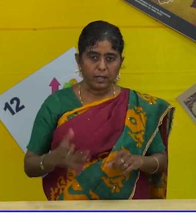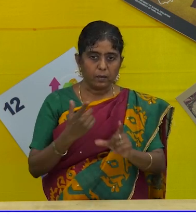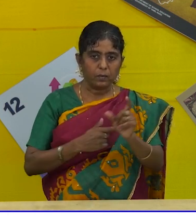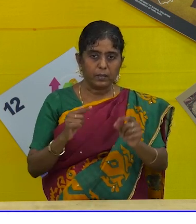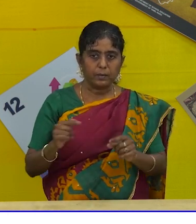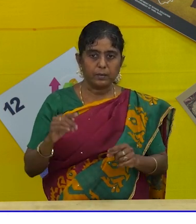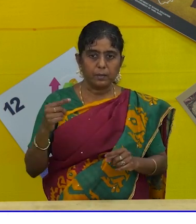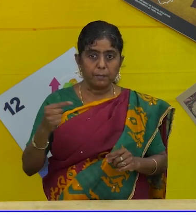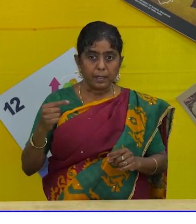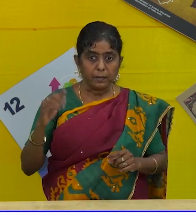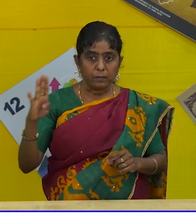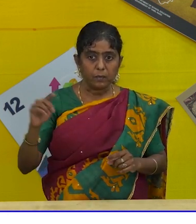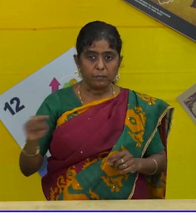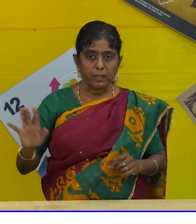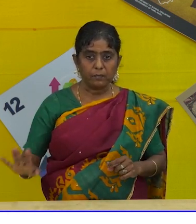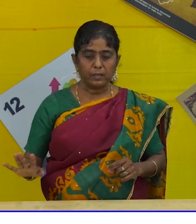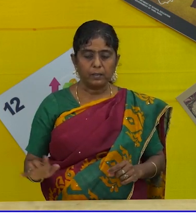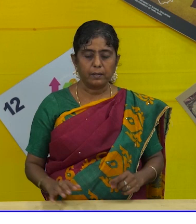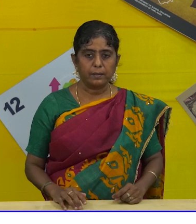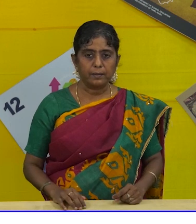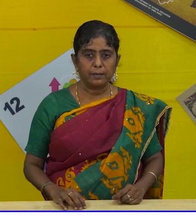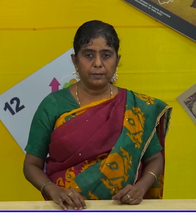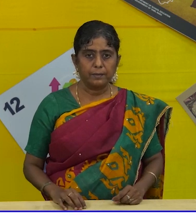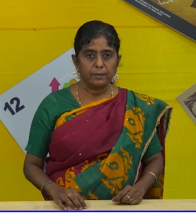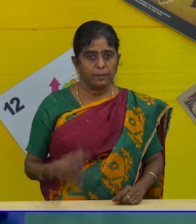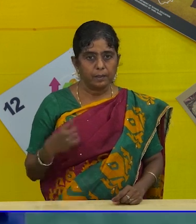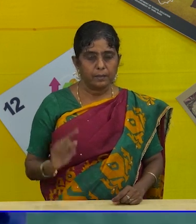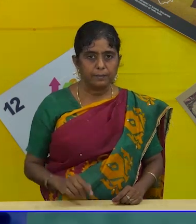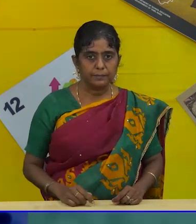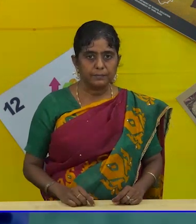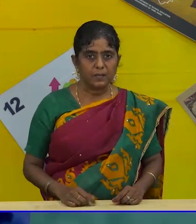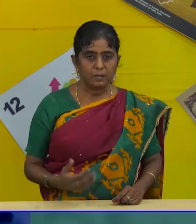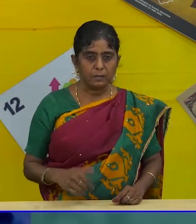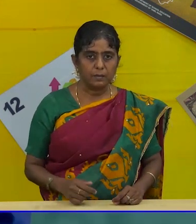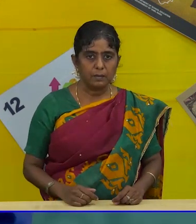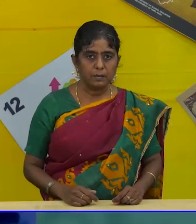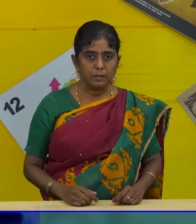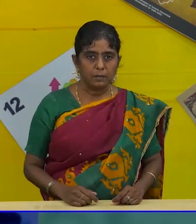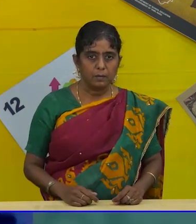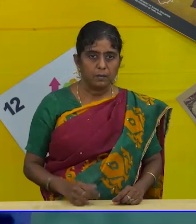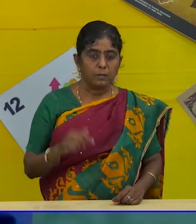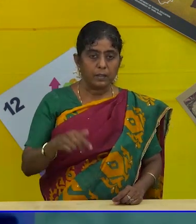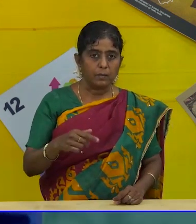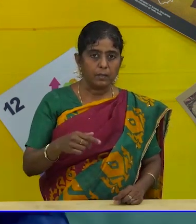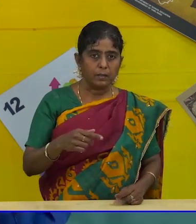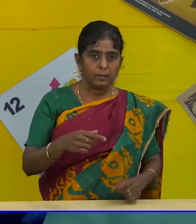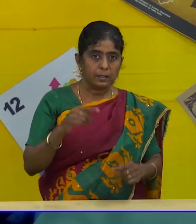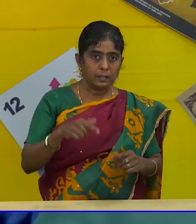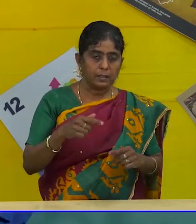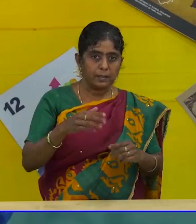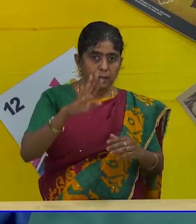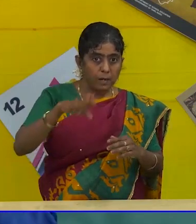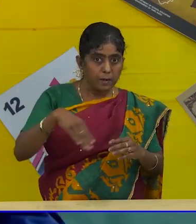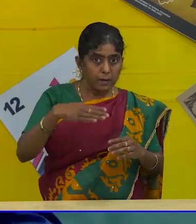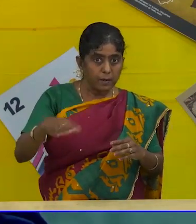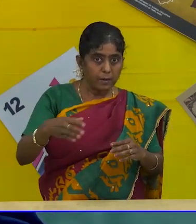to minus 4 by 5, that becomes the solution. Okay? So, when we draw these straight lines